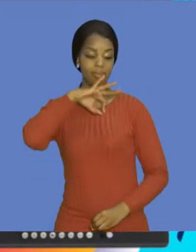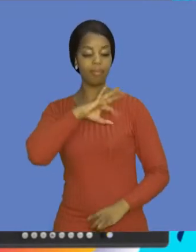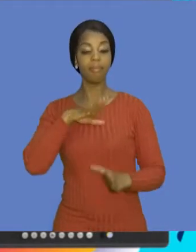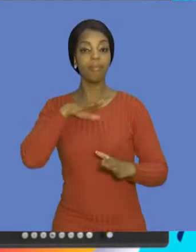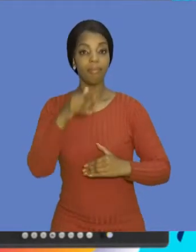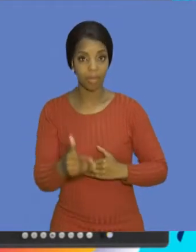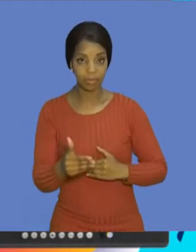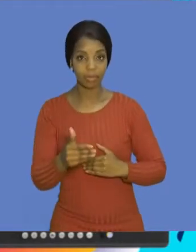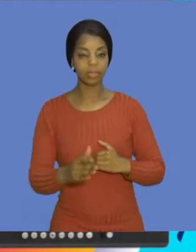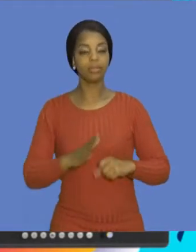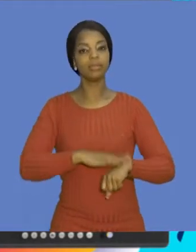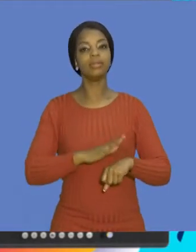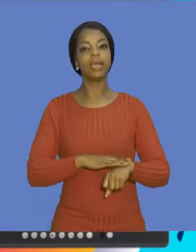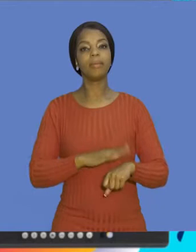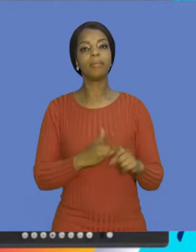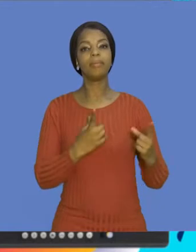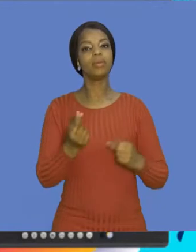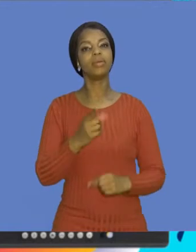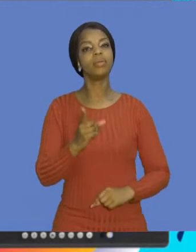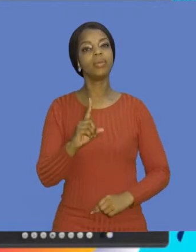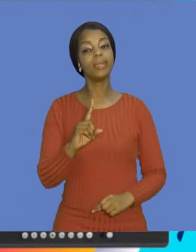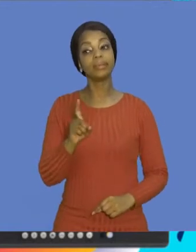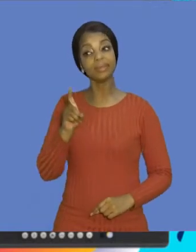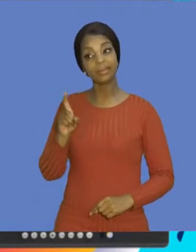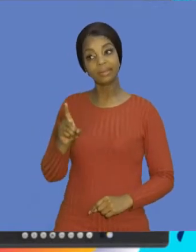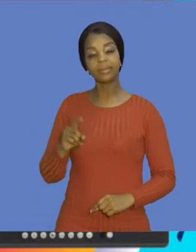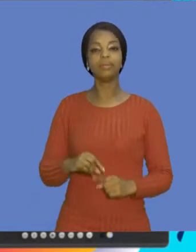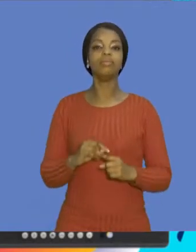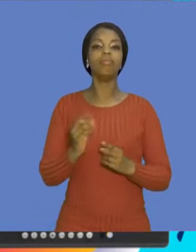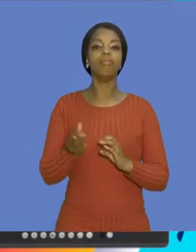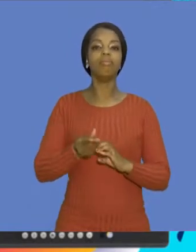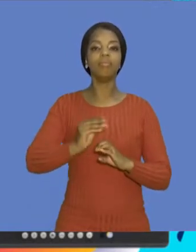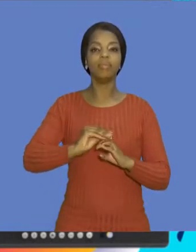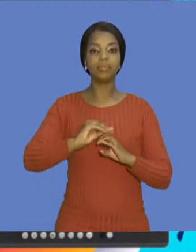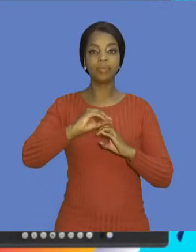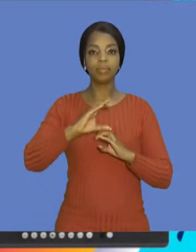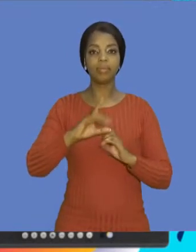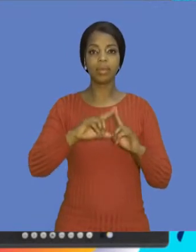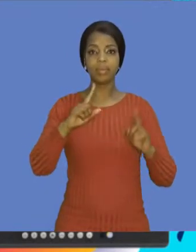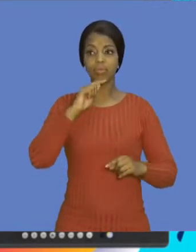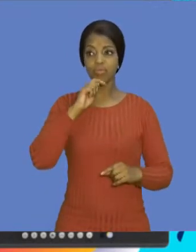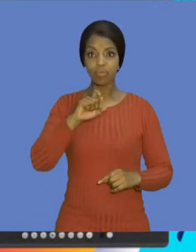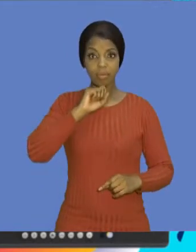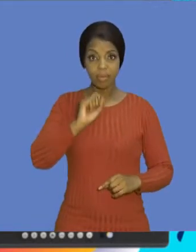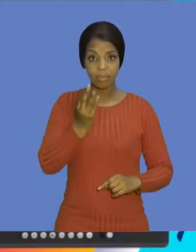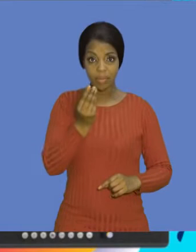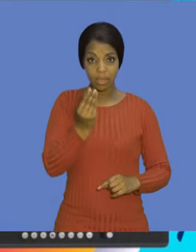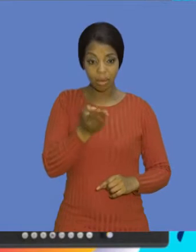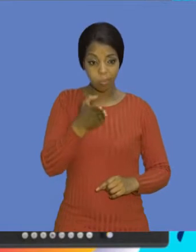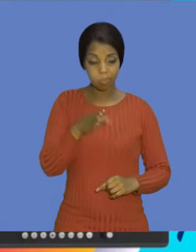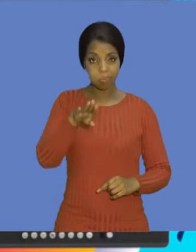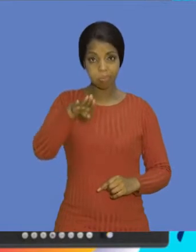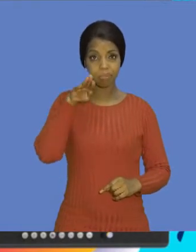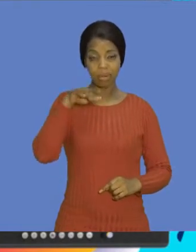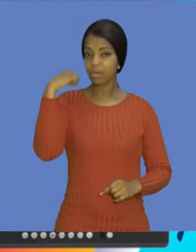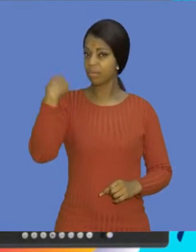the duration of her investment. But this is not what she will have in the bank. It is only what she would